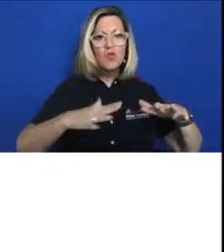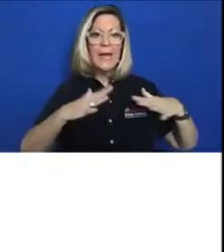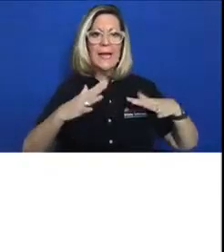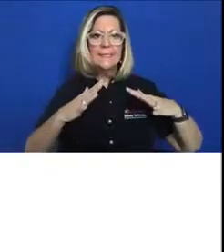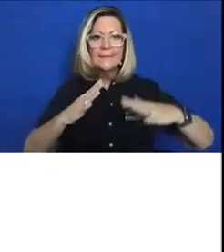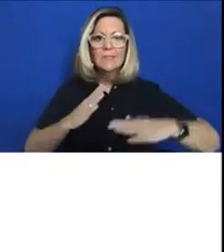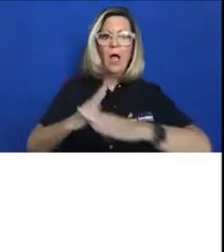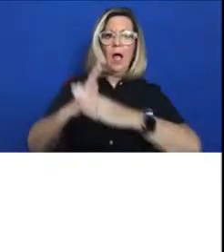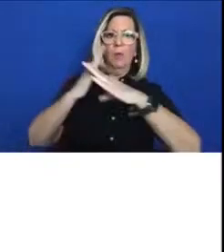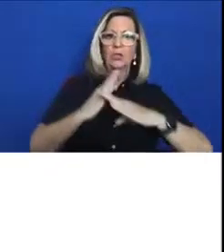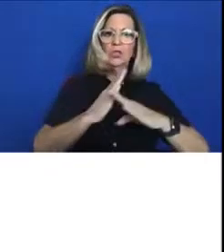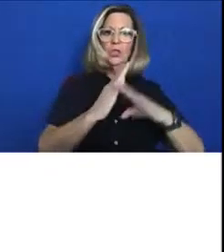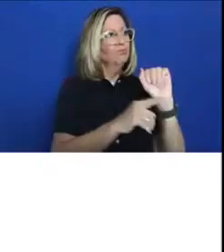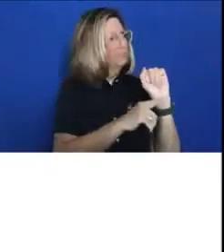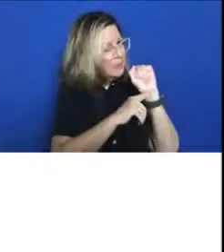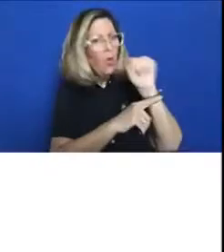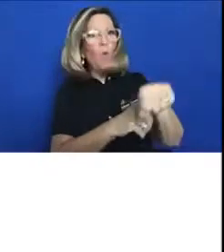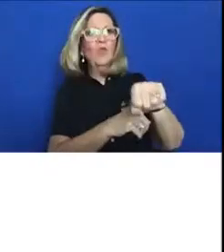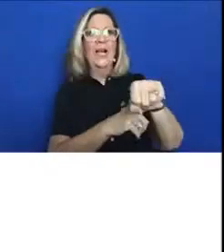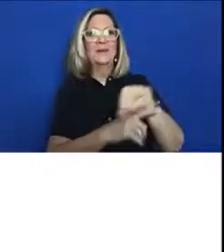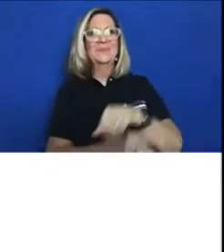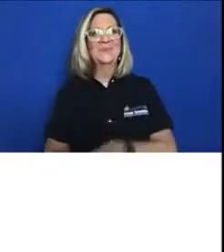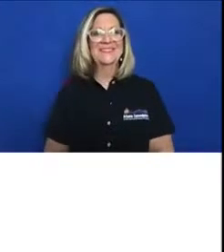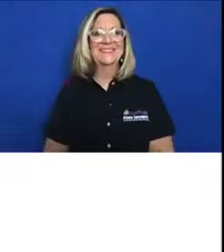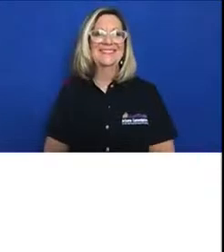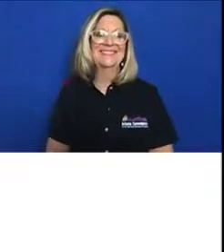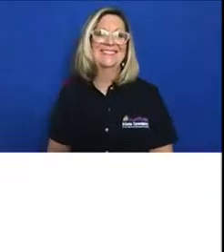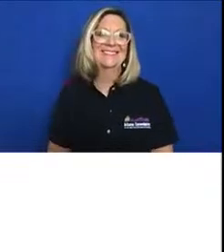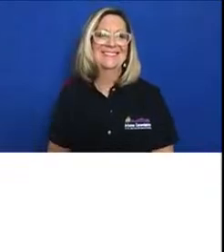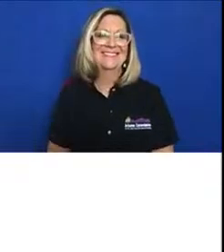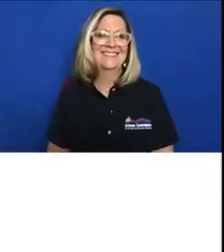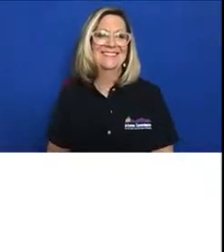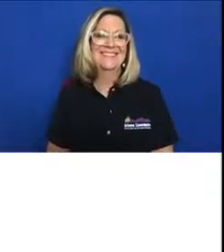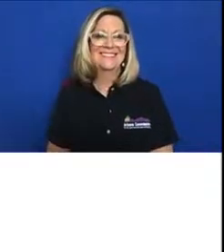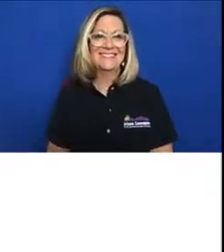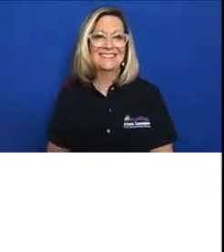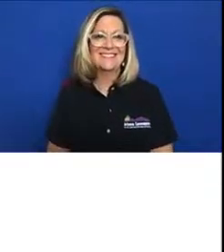the vibration of obstacles being overcome.